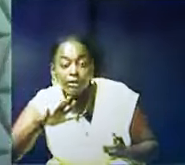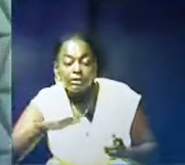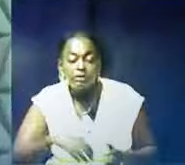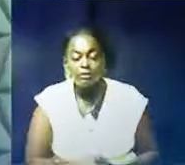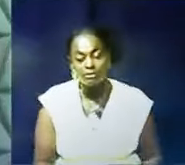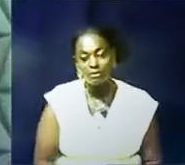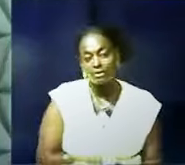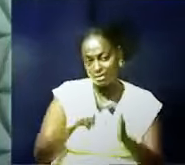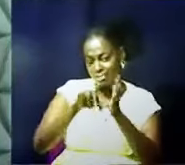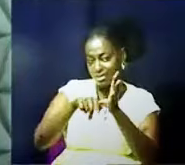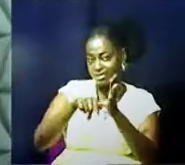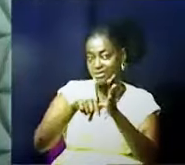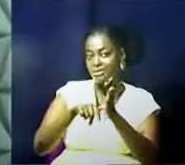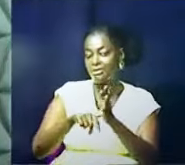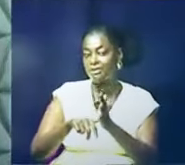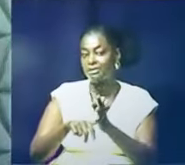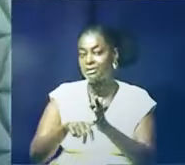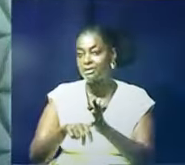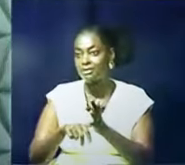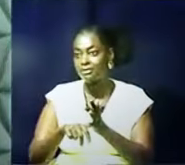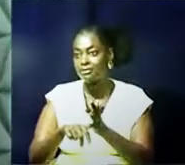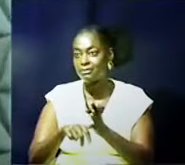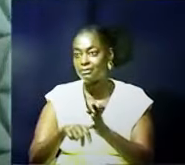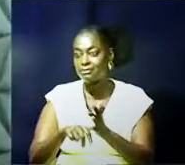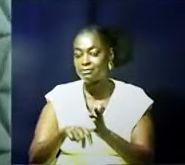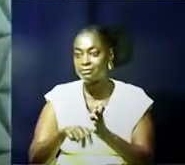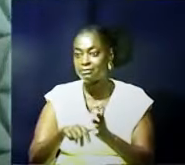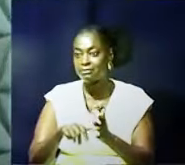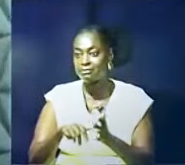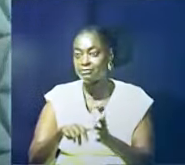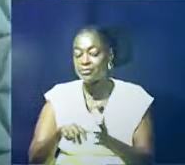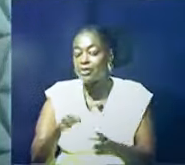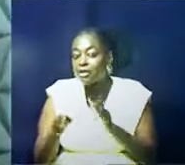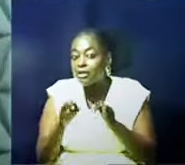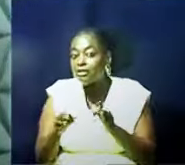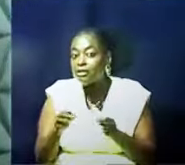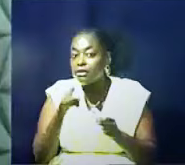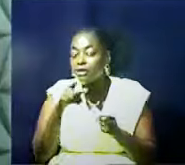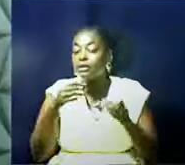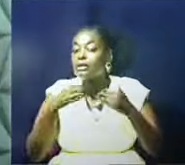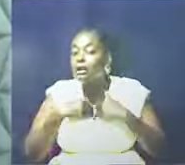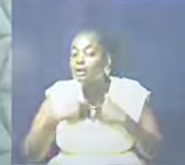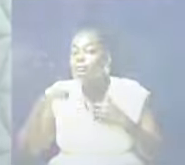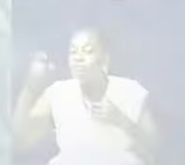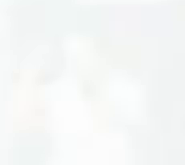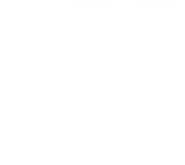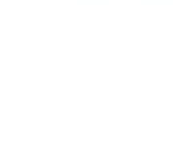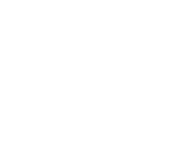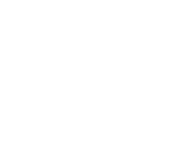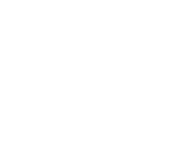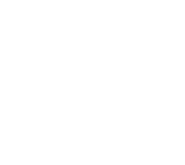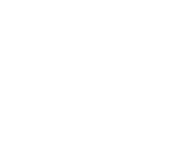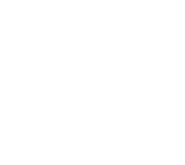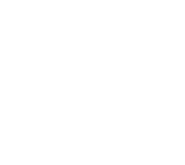and sign a chairman and then 20 years. And yes, it will not name dear, will be me a chairman now watch it.